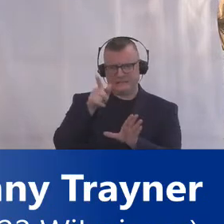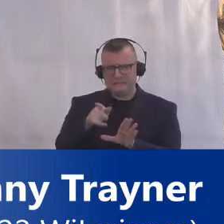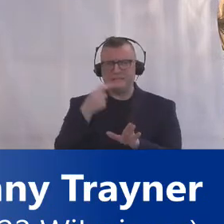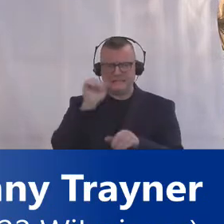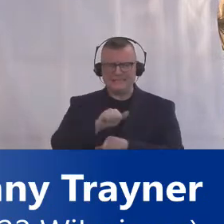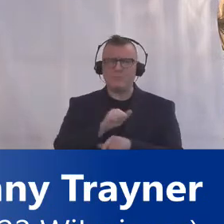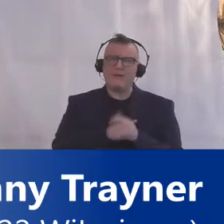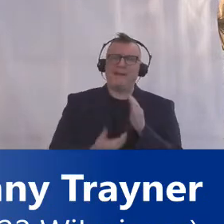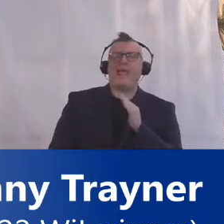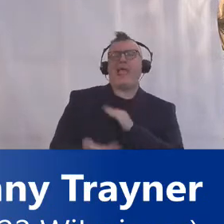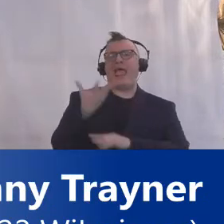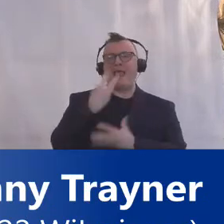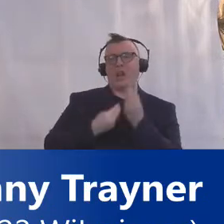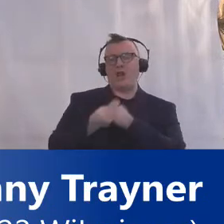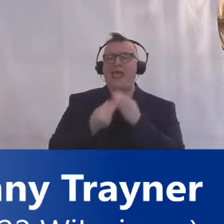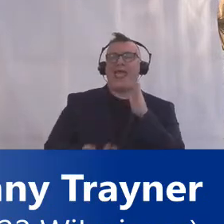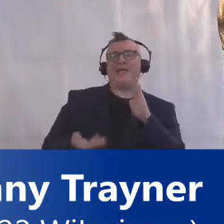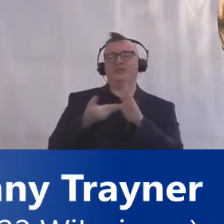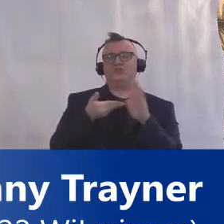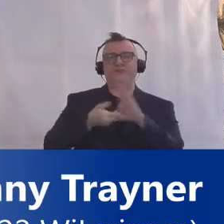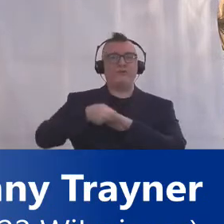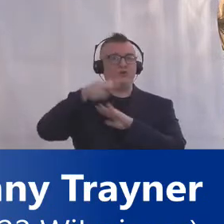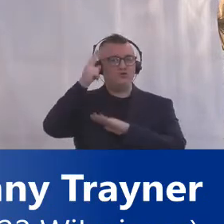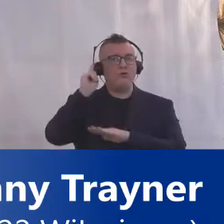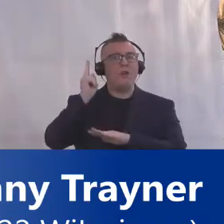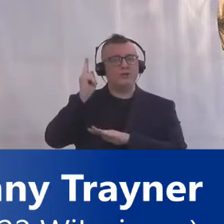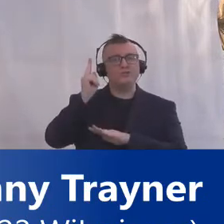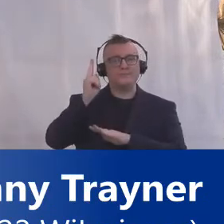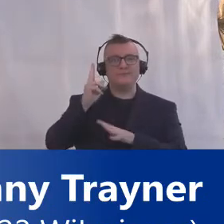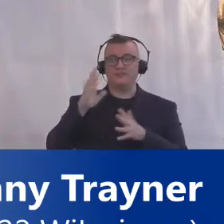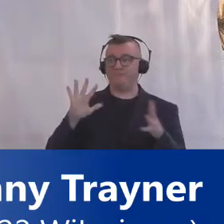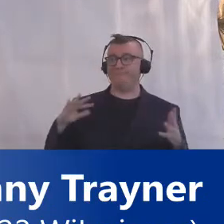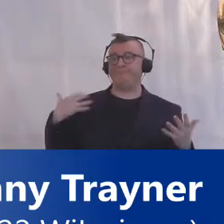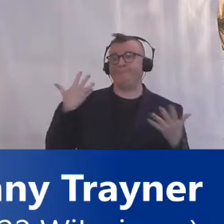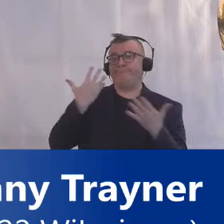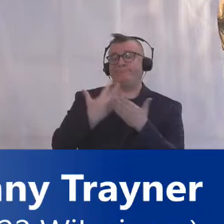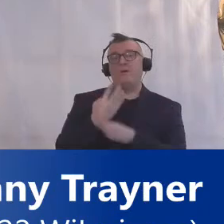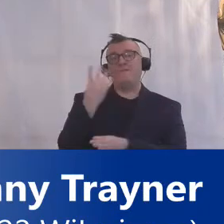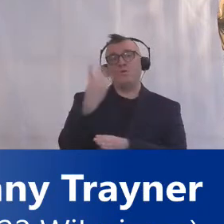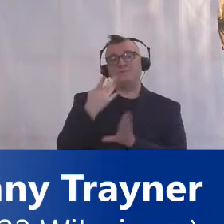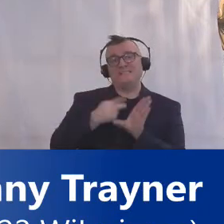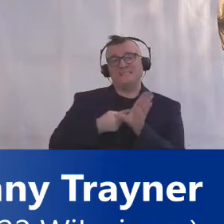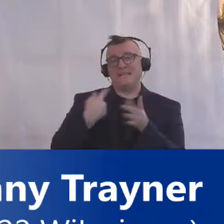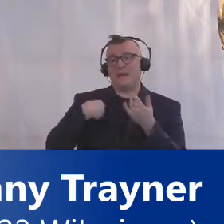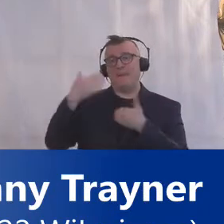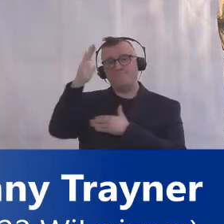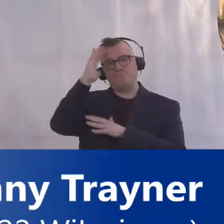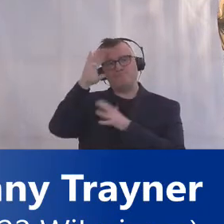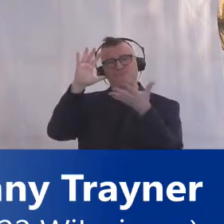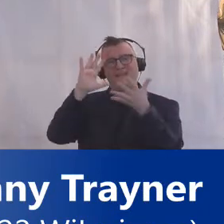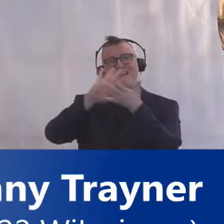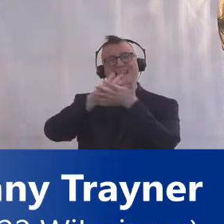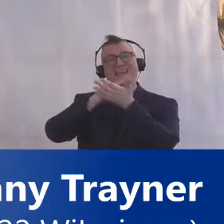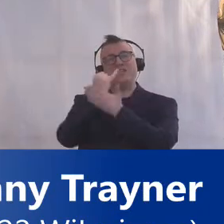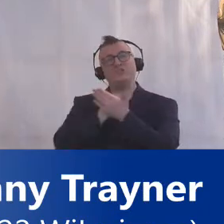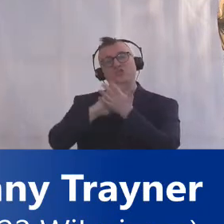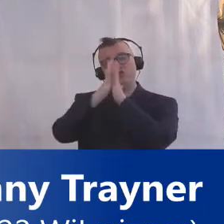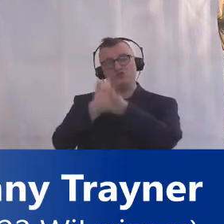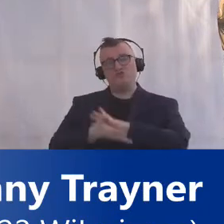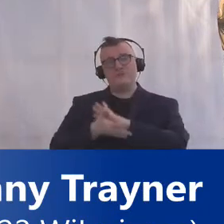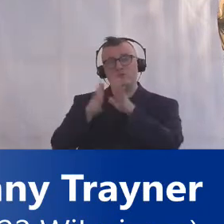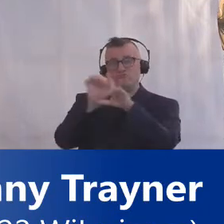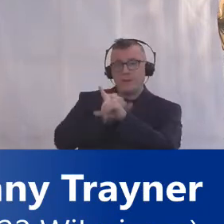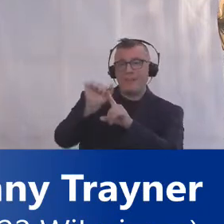neurological conditions. So for the past 14 years, I've specialised in providing brain injury rehabilitation to children and young people who've